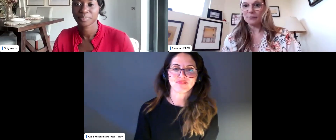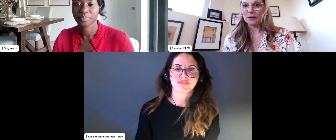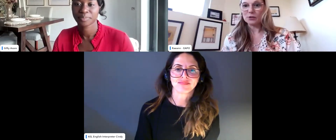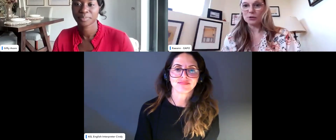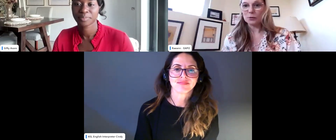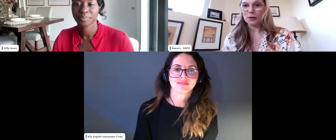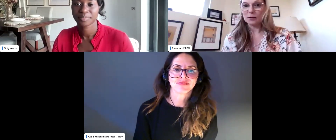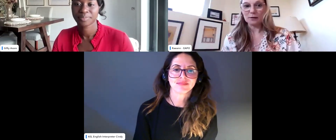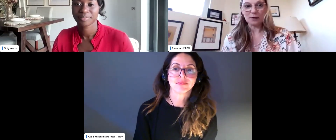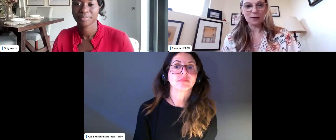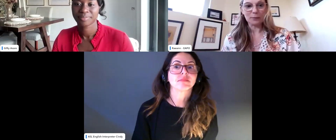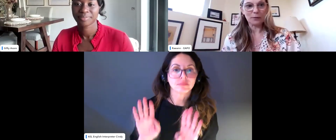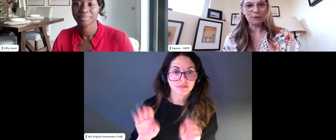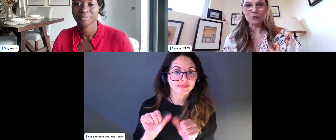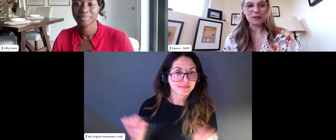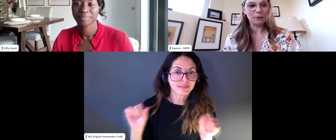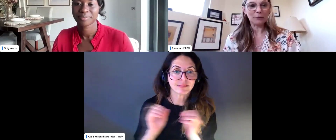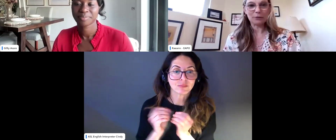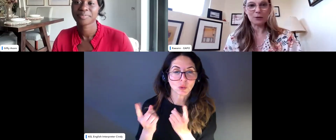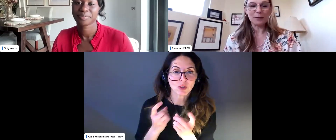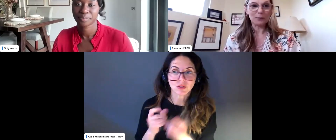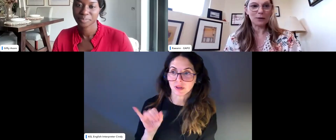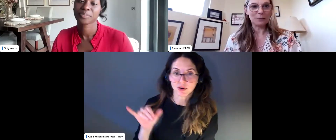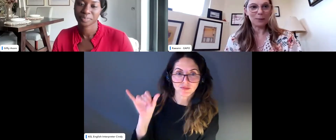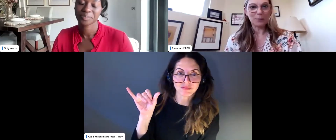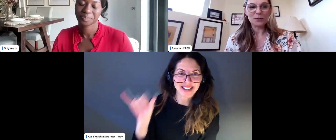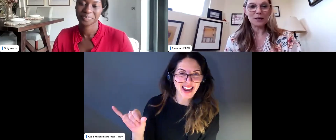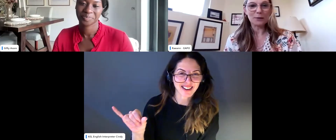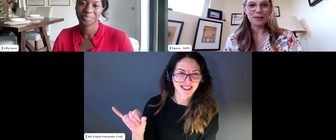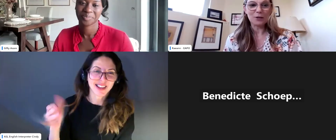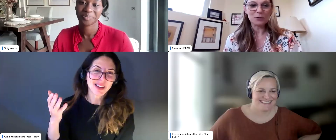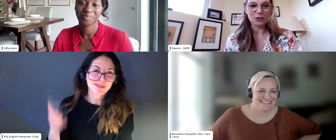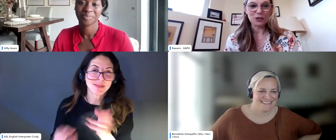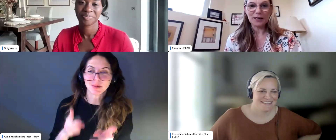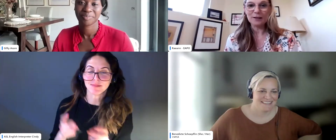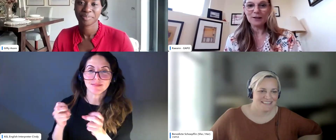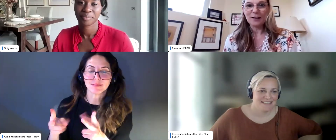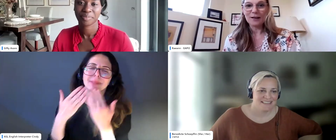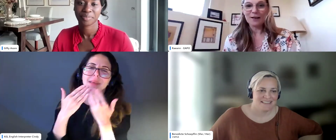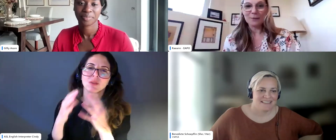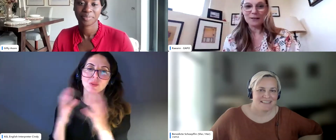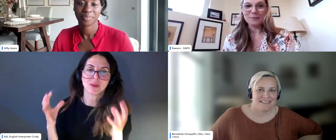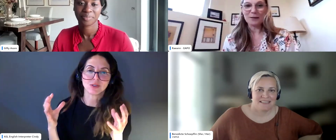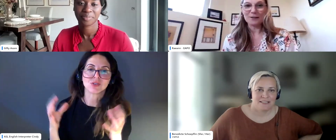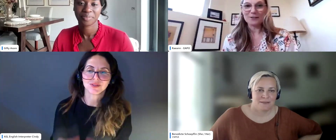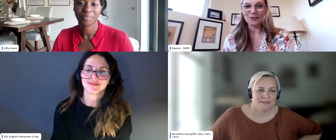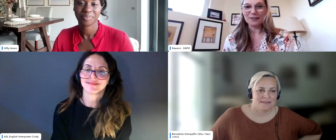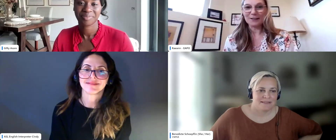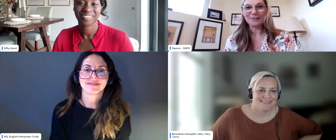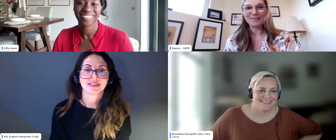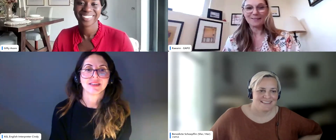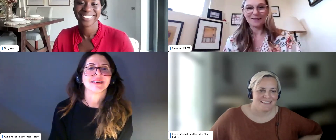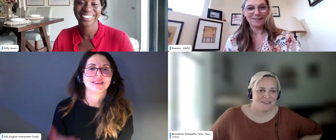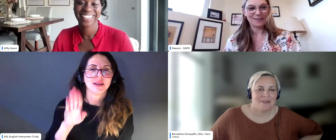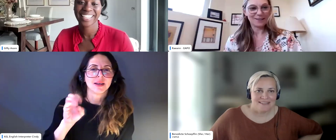But if they do, then if you're sticking around for a little bit, then we can maybe pose that. But thank you so much again. And I see Benedict online